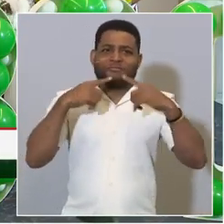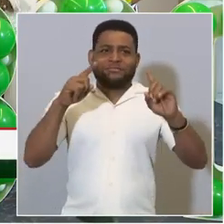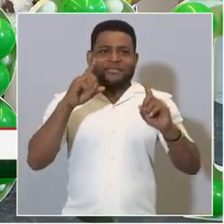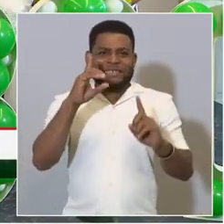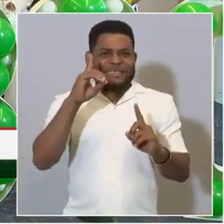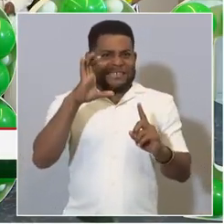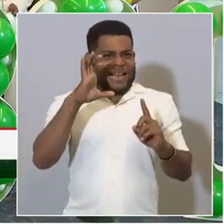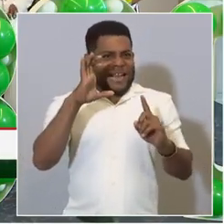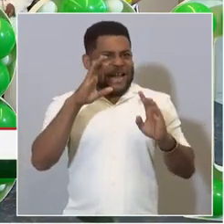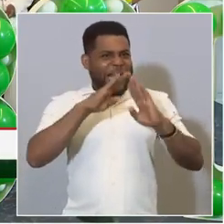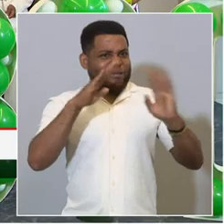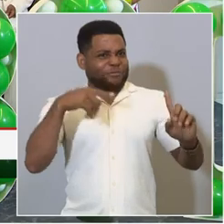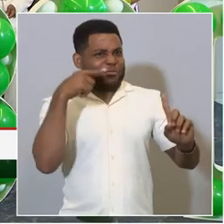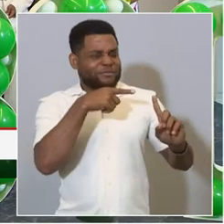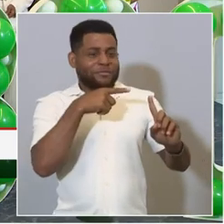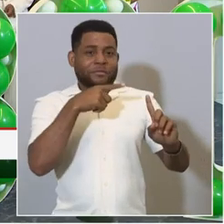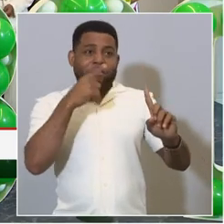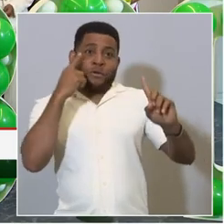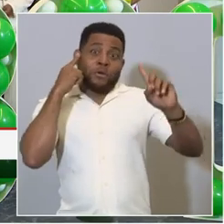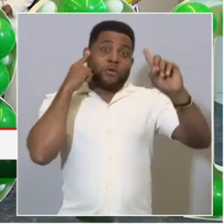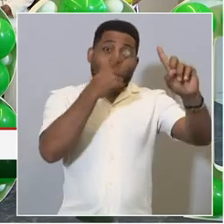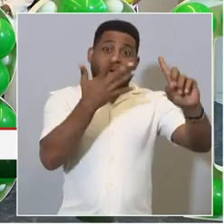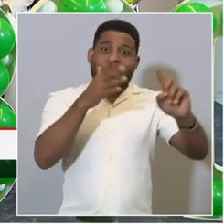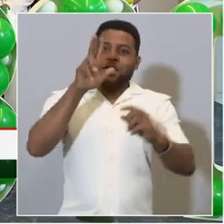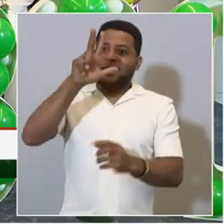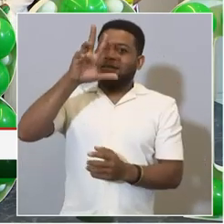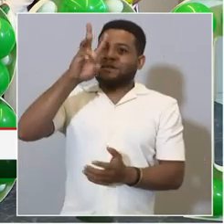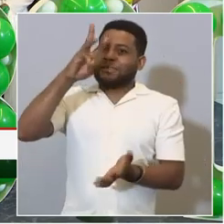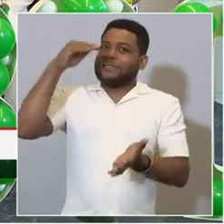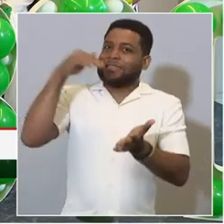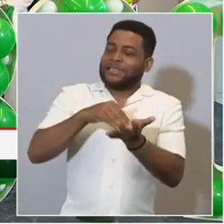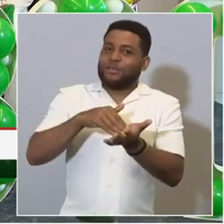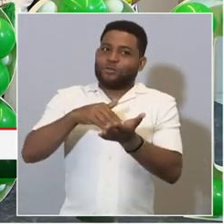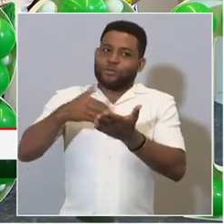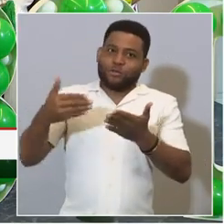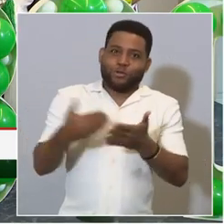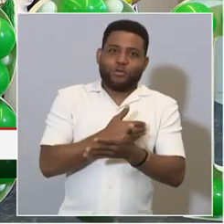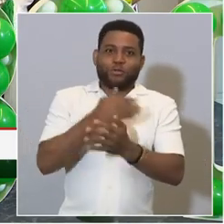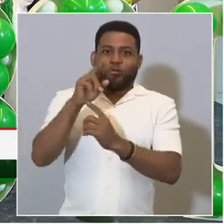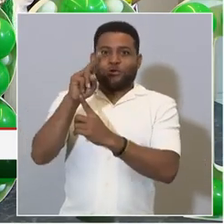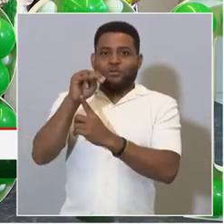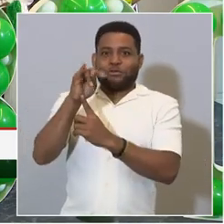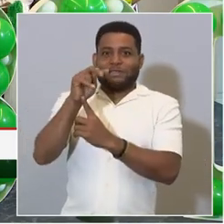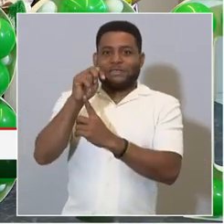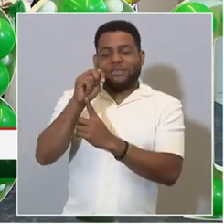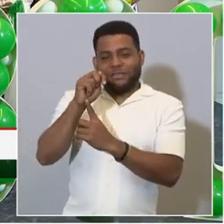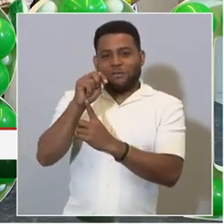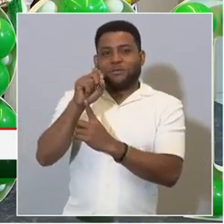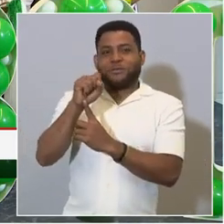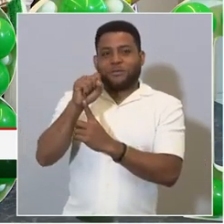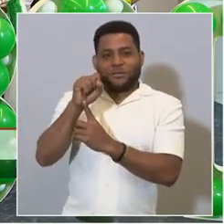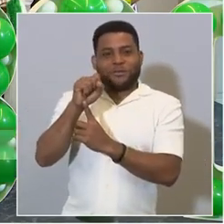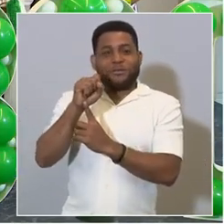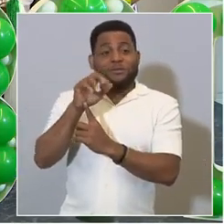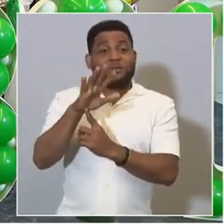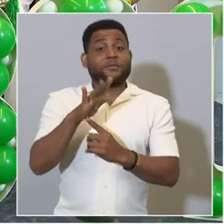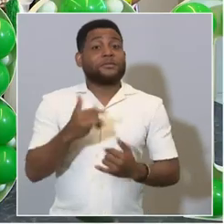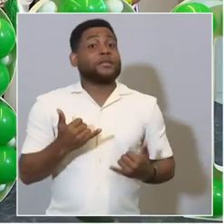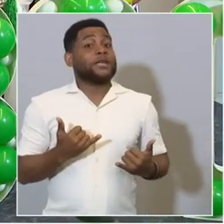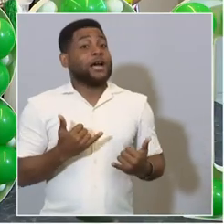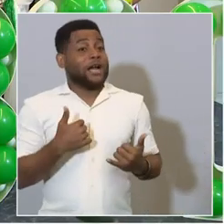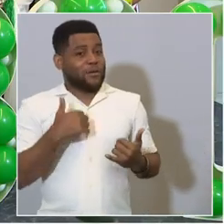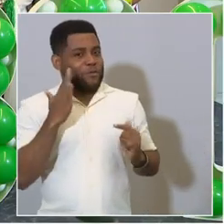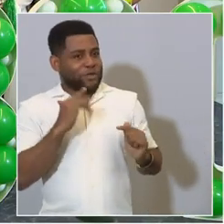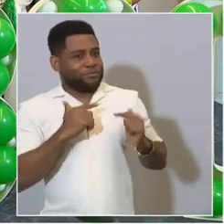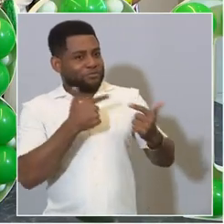36,000 new housing units. I want to introduce to you Sierra Williams to kick off the celebration, to share